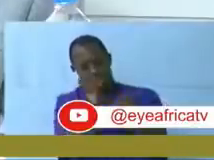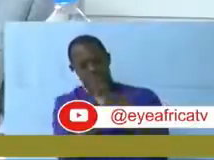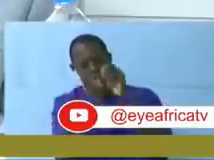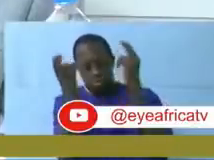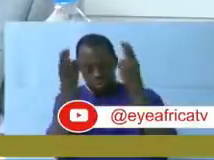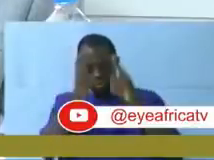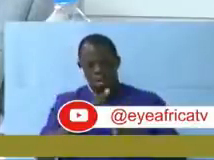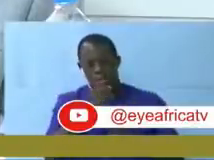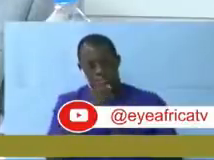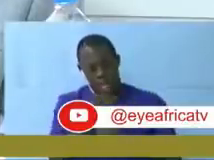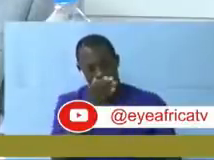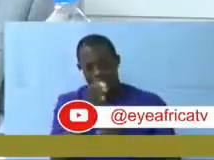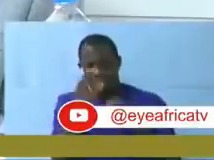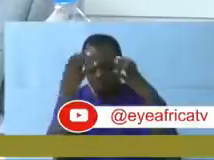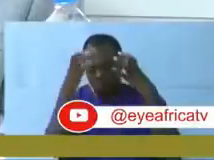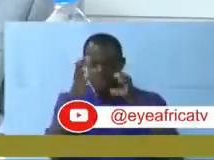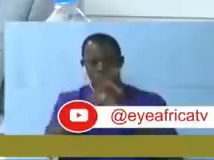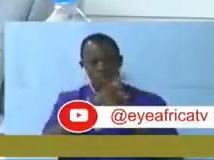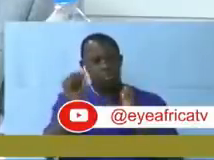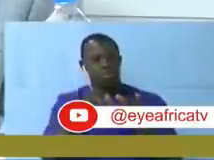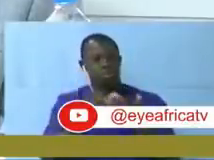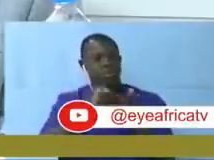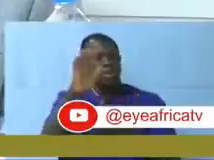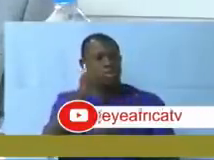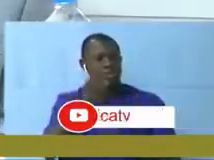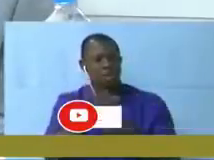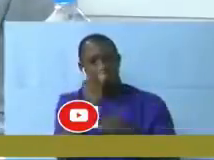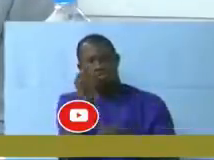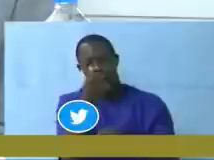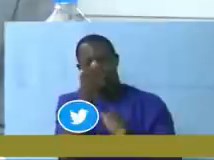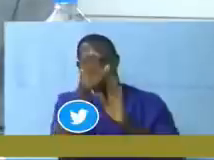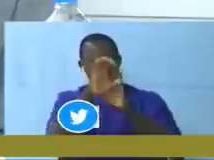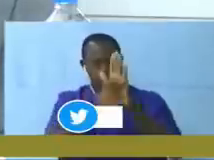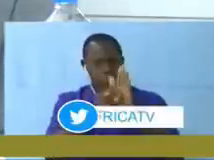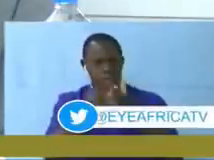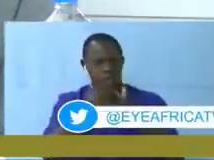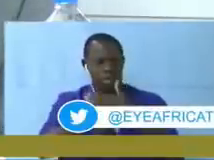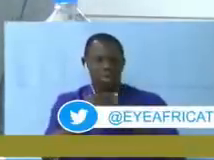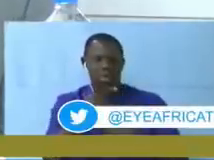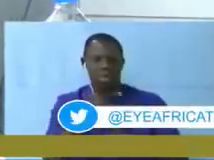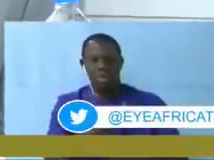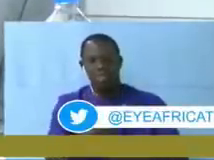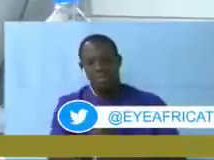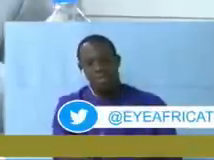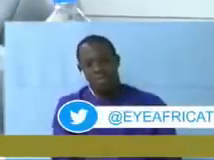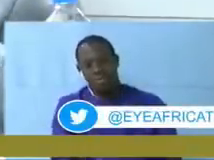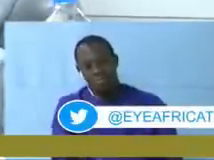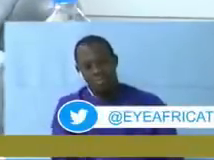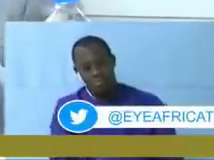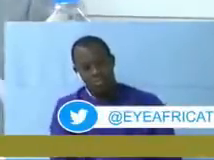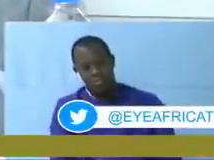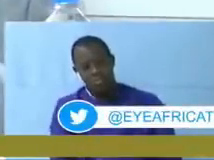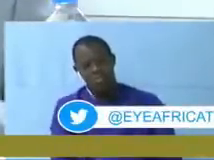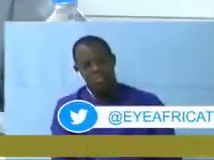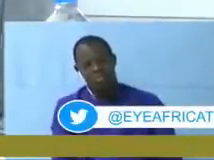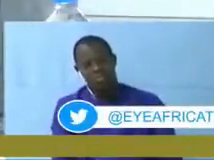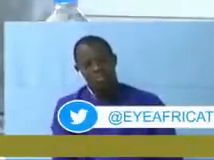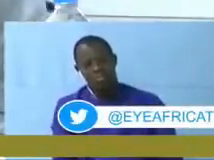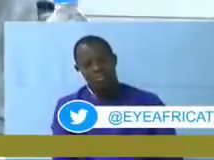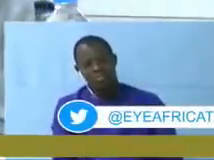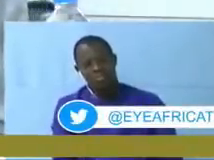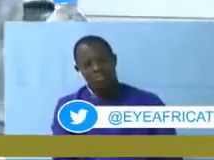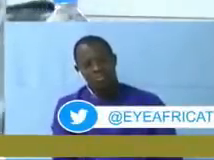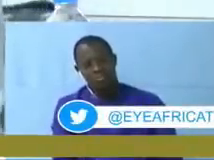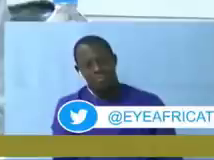xamne mom lañ wara teural mu war ko doxé lu est ci biir rew mi. I would agree, maybe just to give you